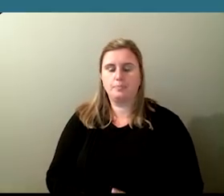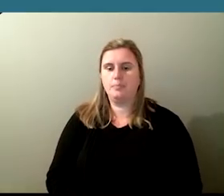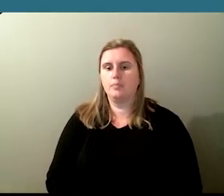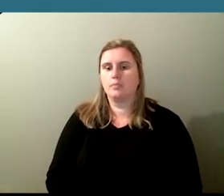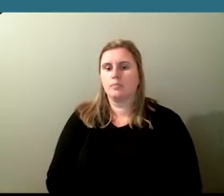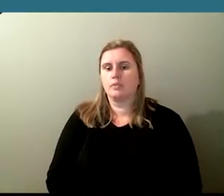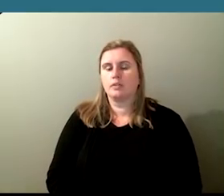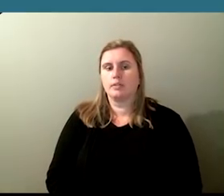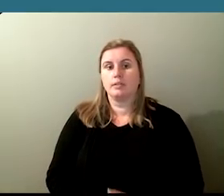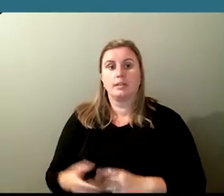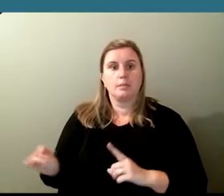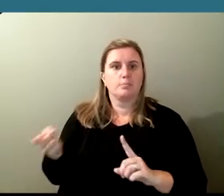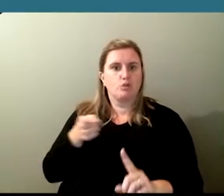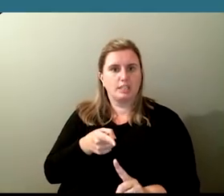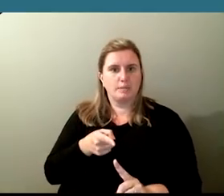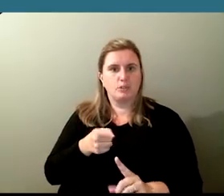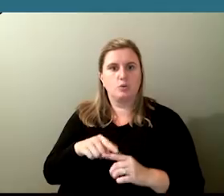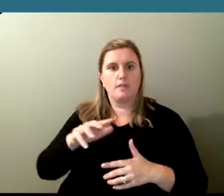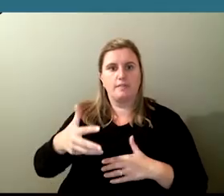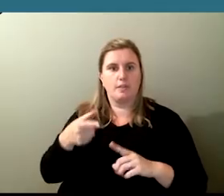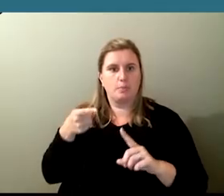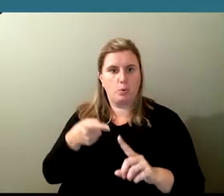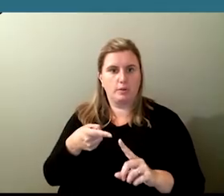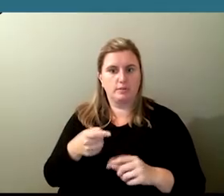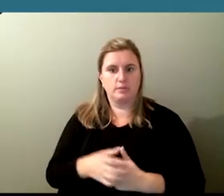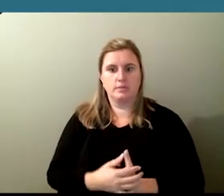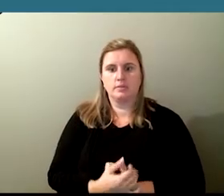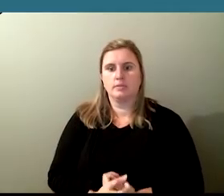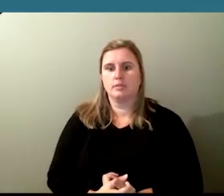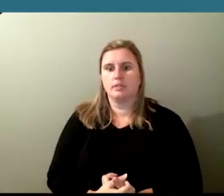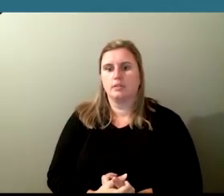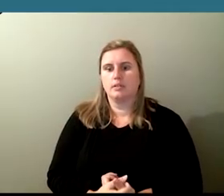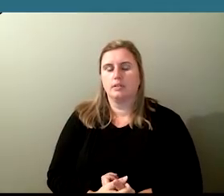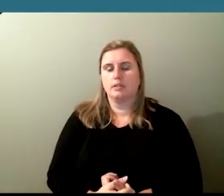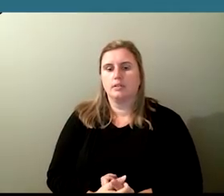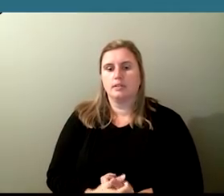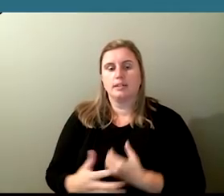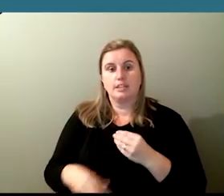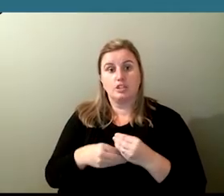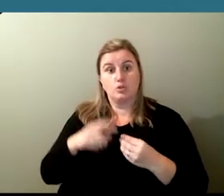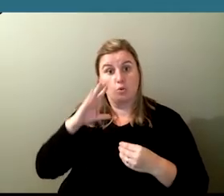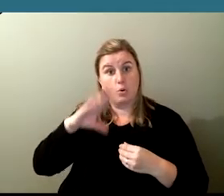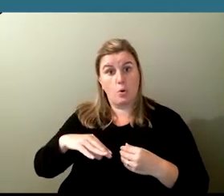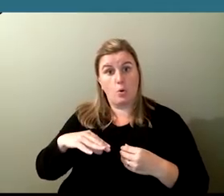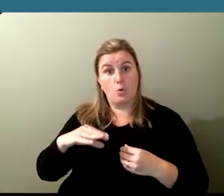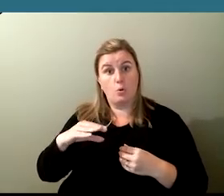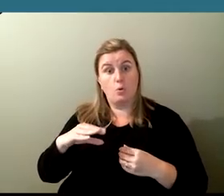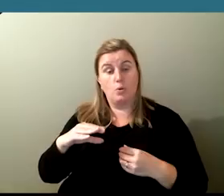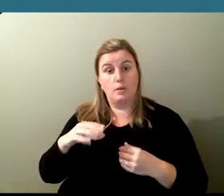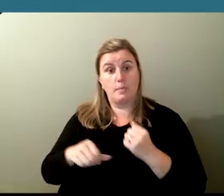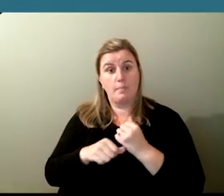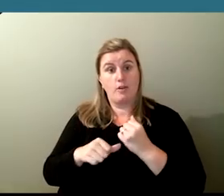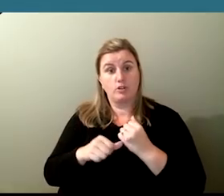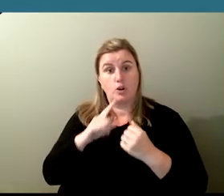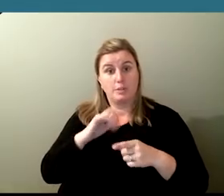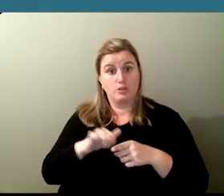which really brings us to our fifth point. In addition to knowing that currently perhaps our peer educators are being